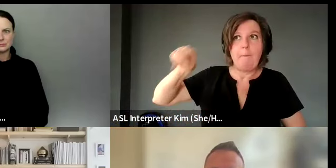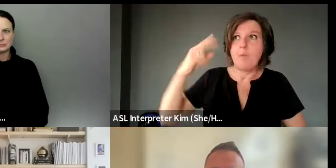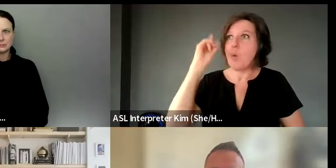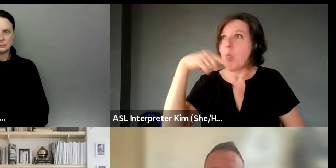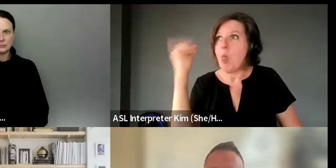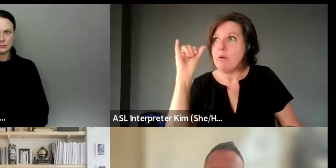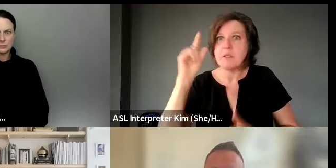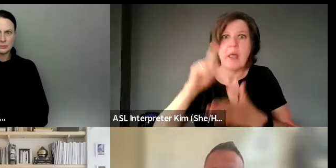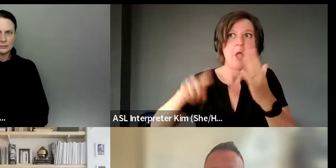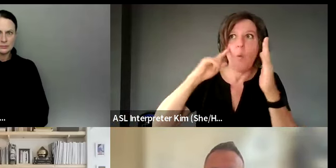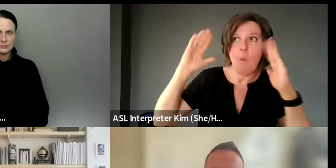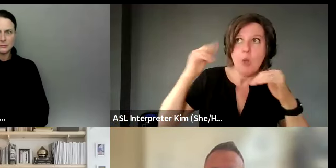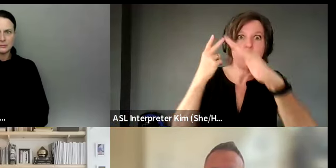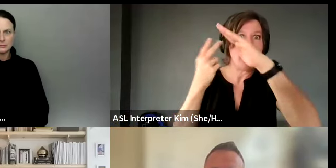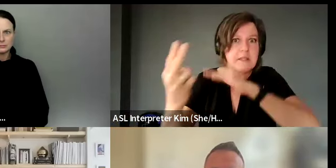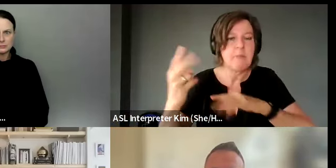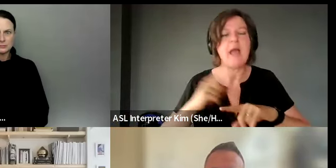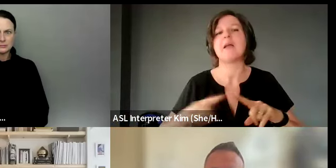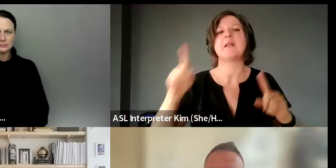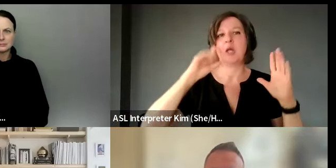expect. So hopefully next time,